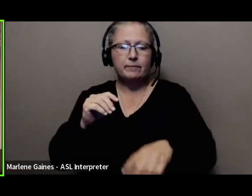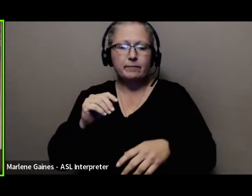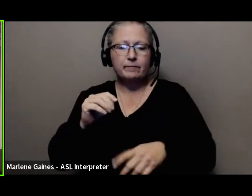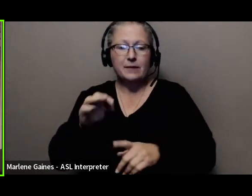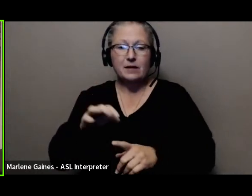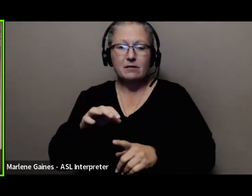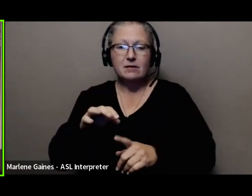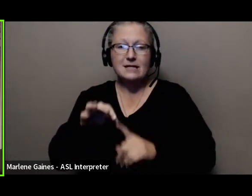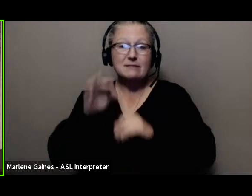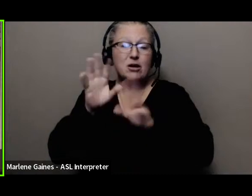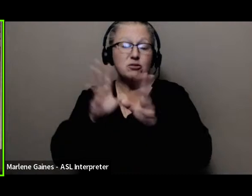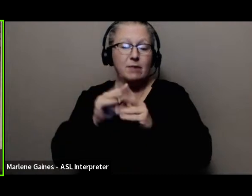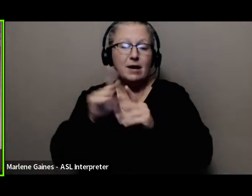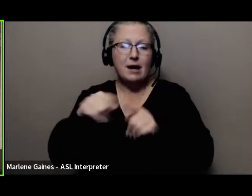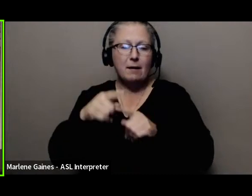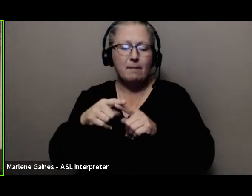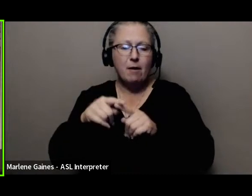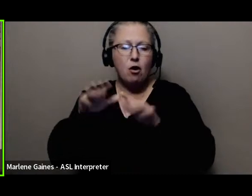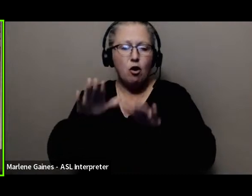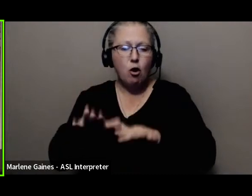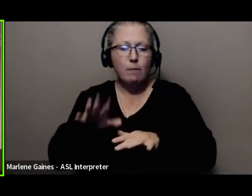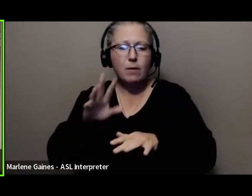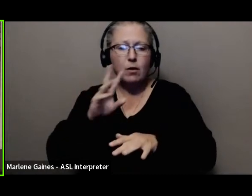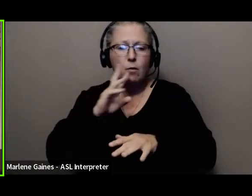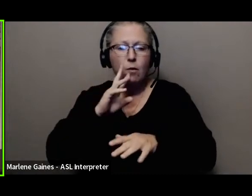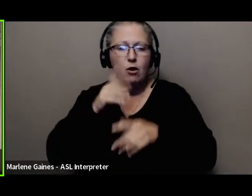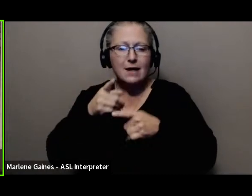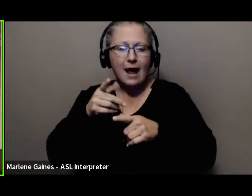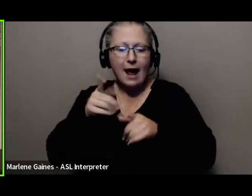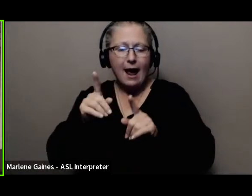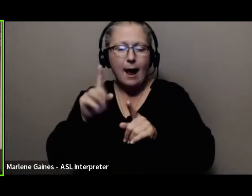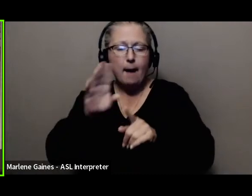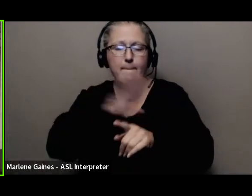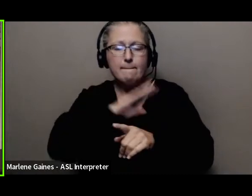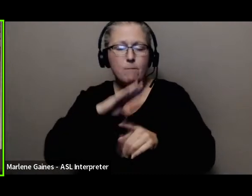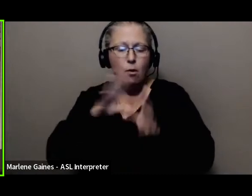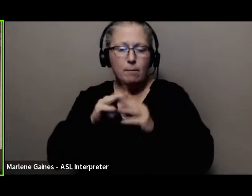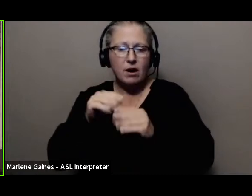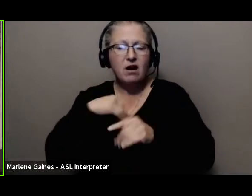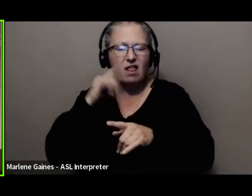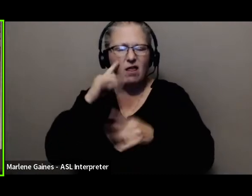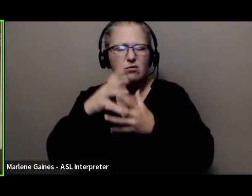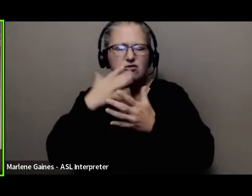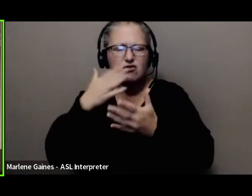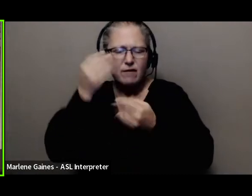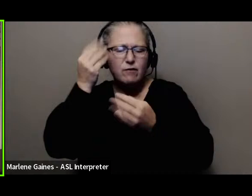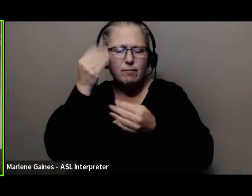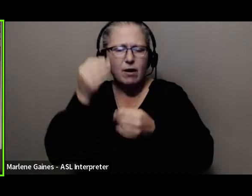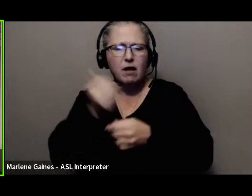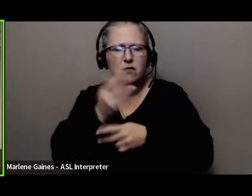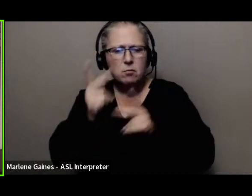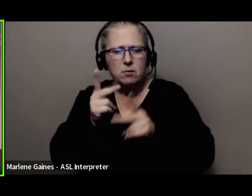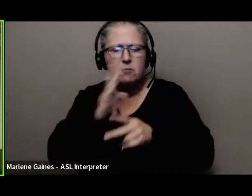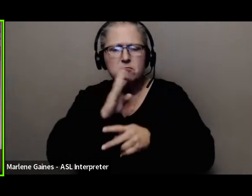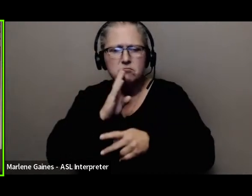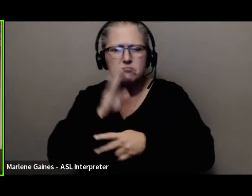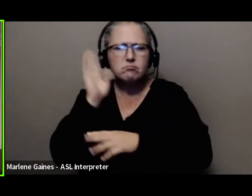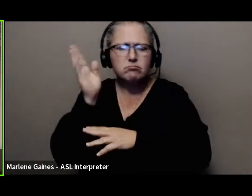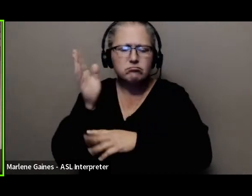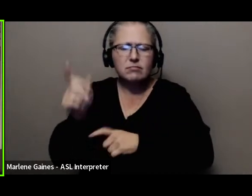special meeting regarding calming the waters at board meetings. And I felt like that was very informative. A couple of people spoke and gave us